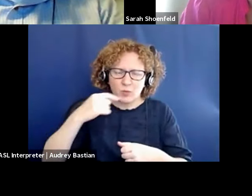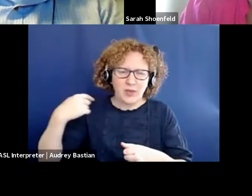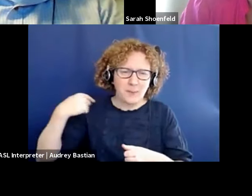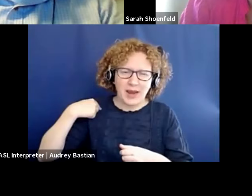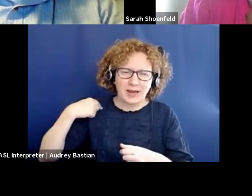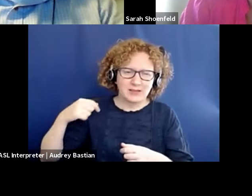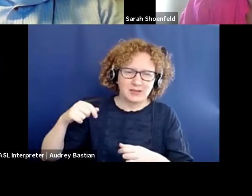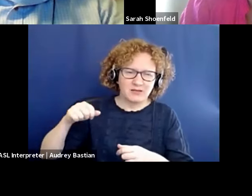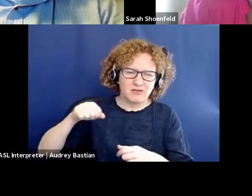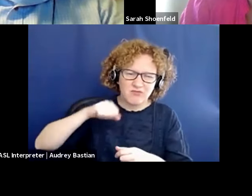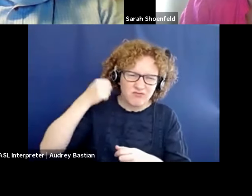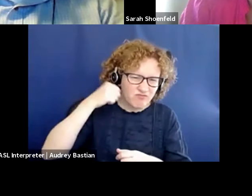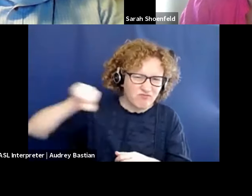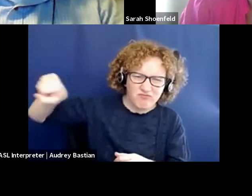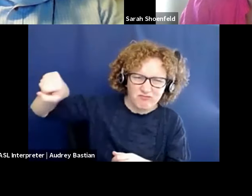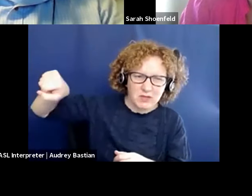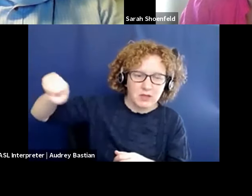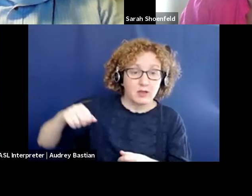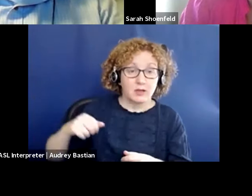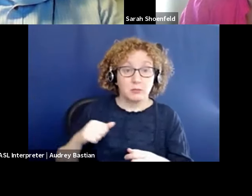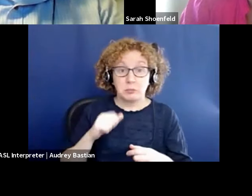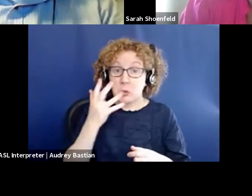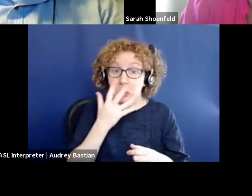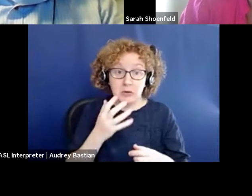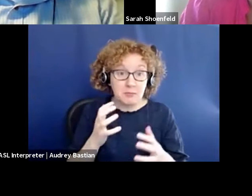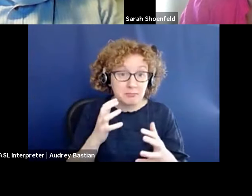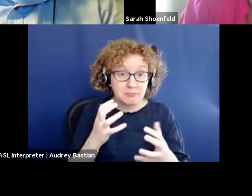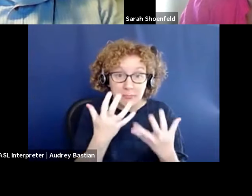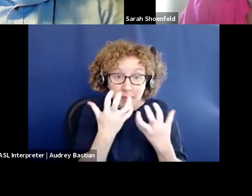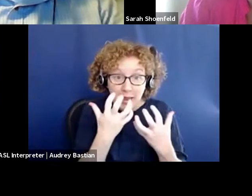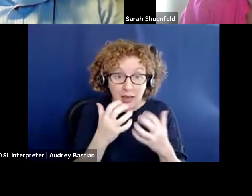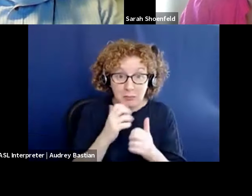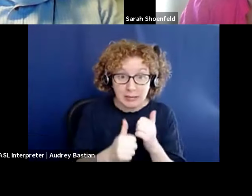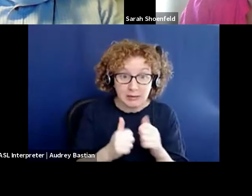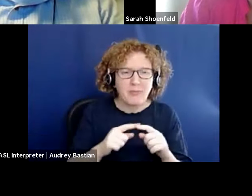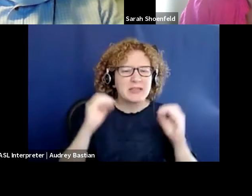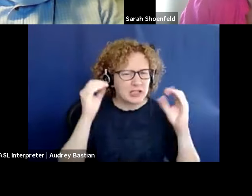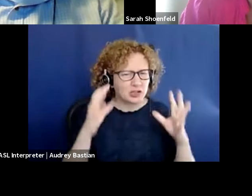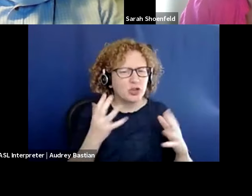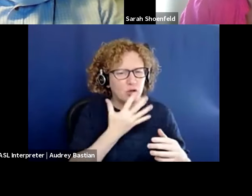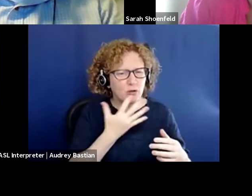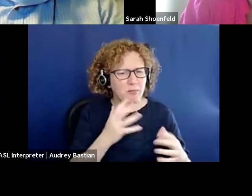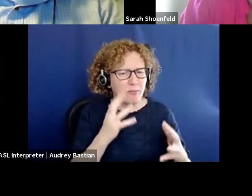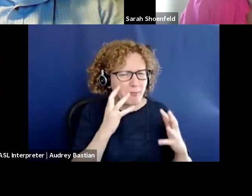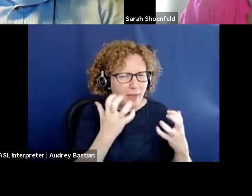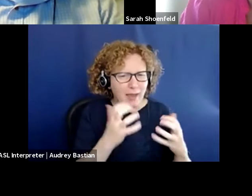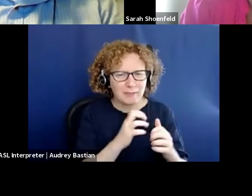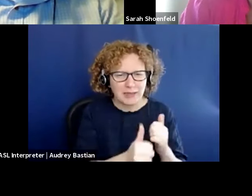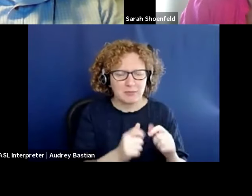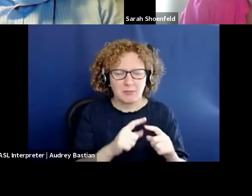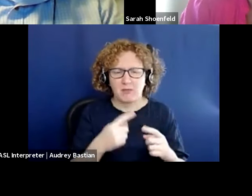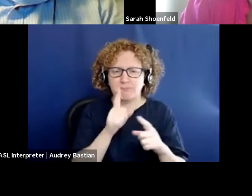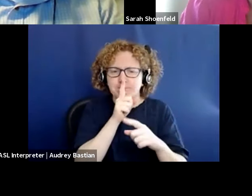not, didn't look particularly mad or mean, but the teacher did look mad and mean, but she didn't say anything to the